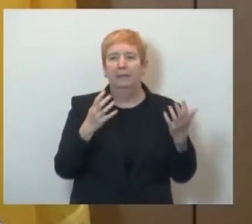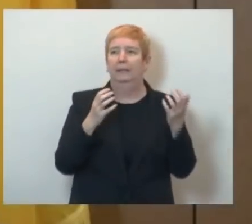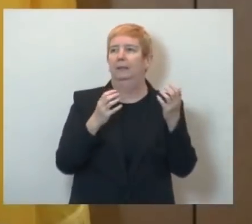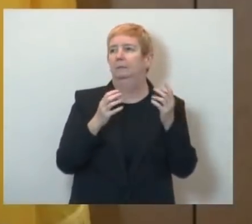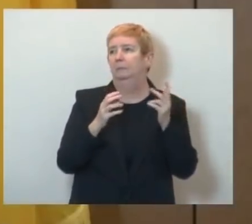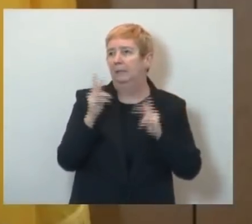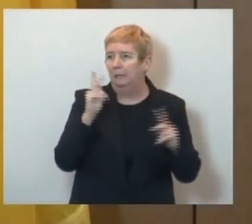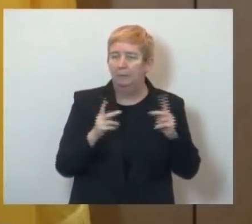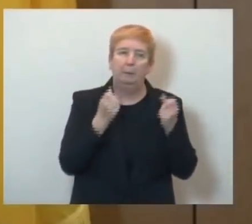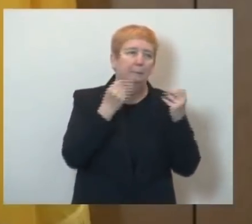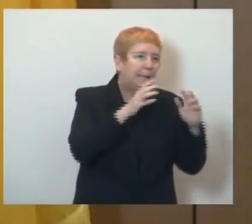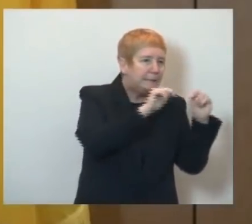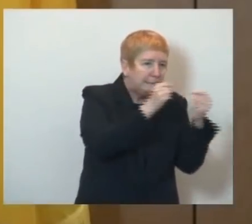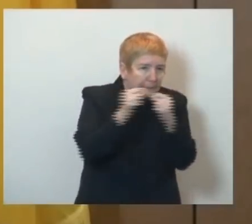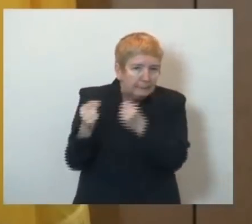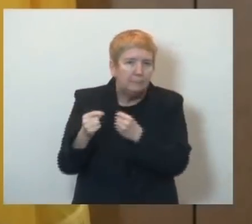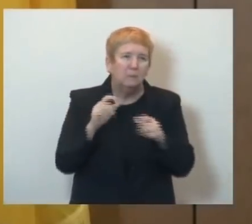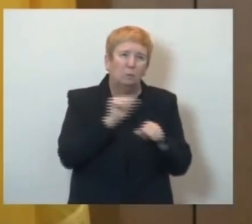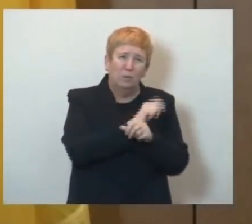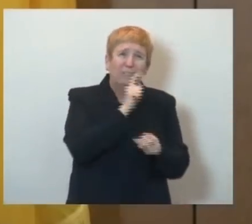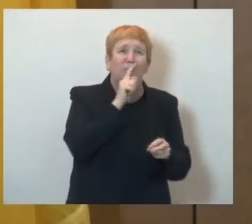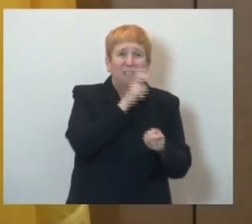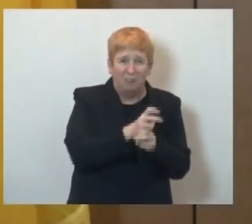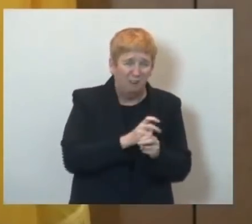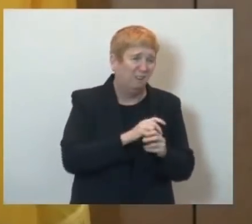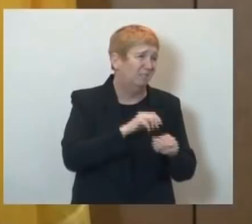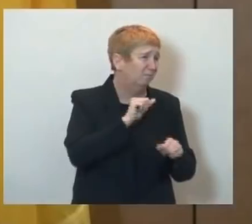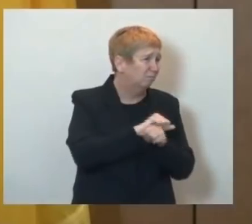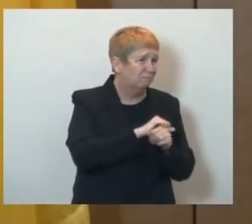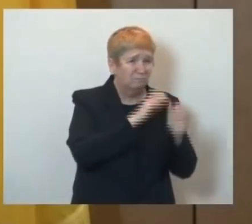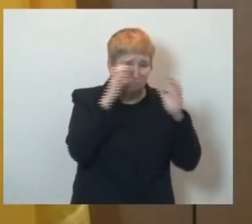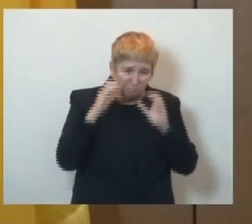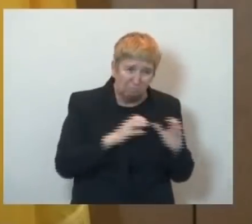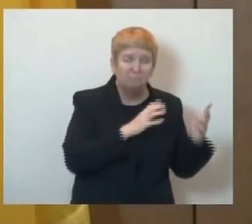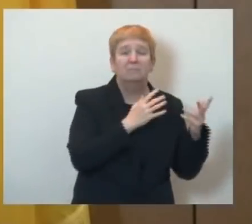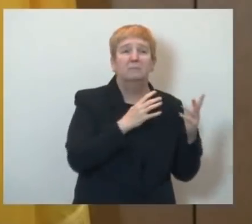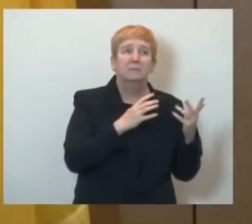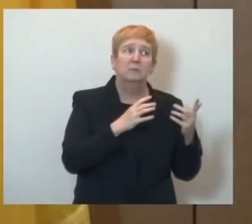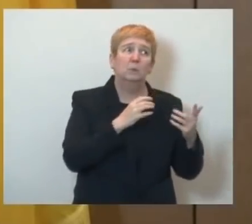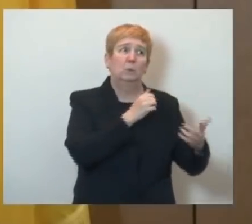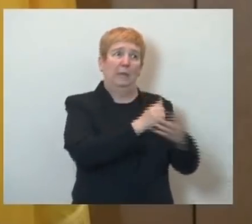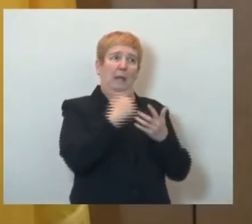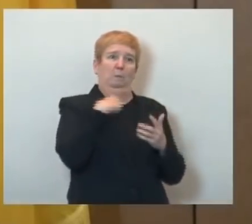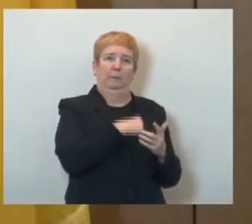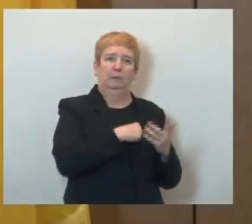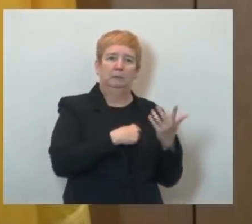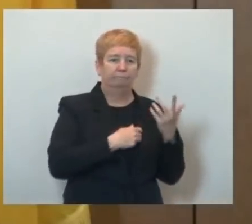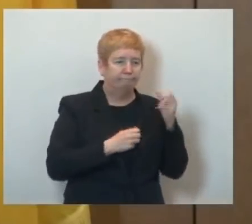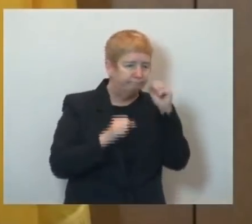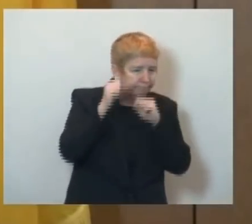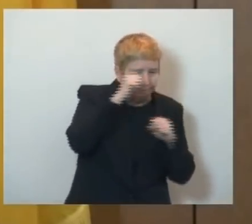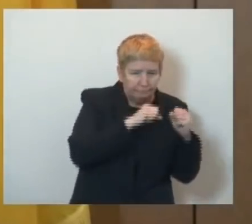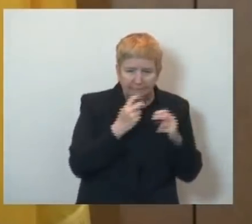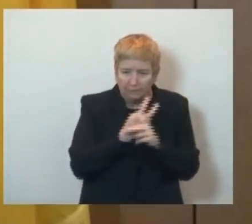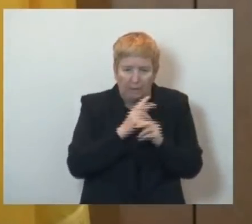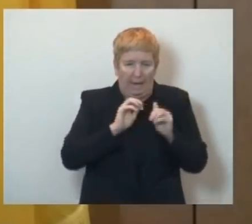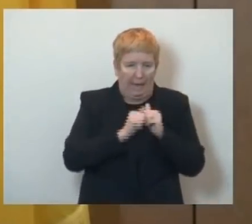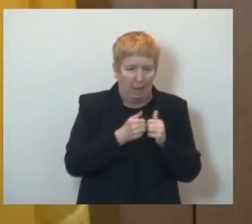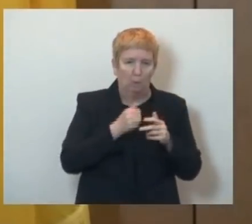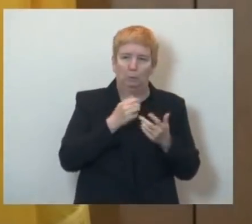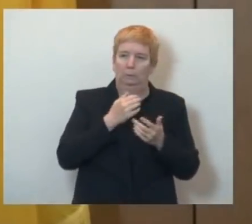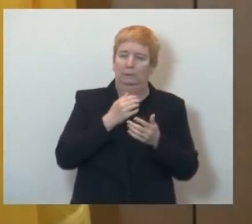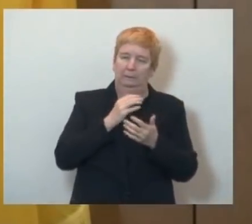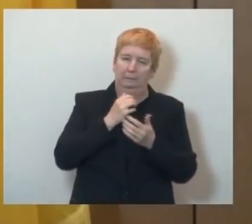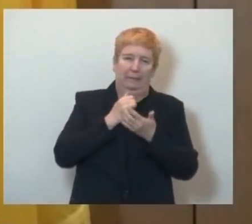teams who work tirelessly to put it together, because we have to find other ways to keep New Mexicans safe, because we're not